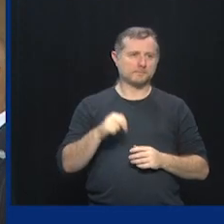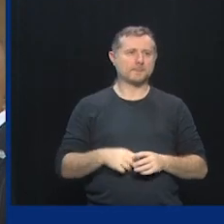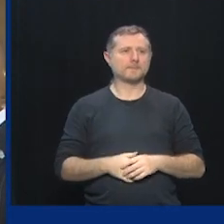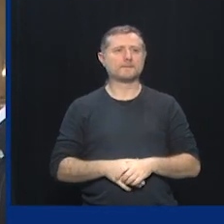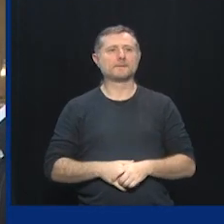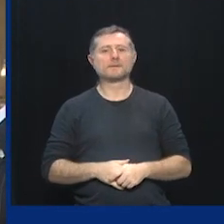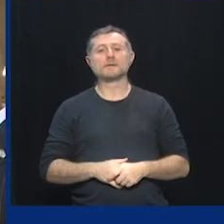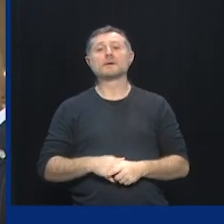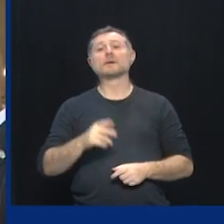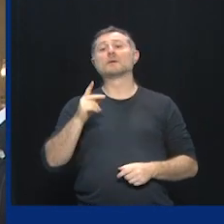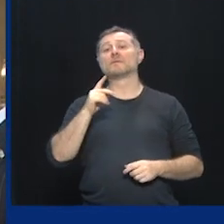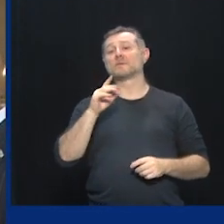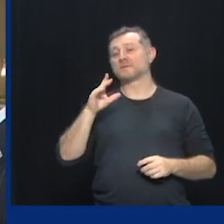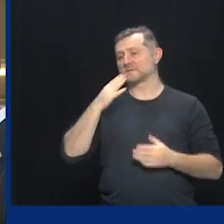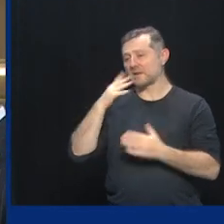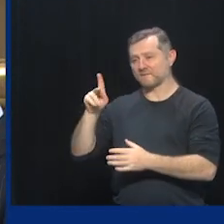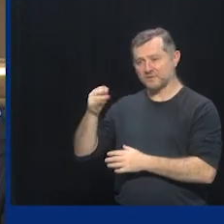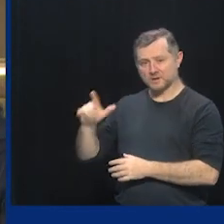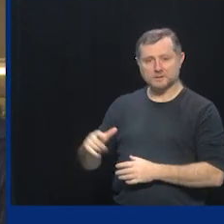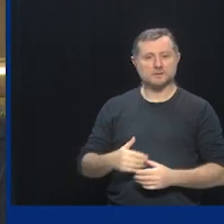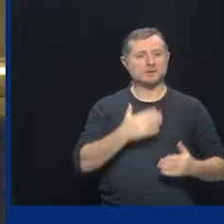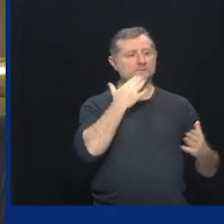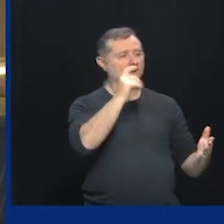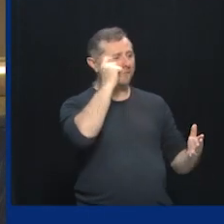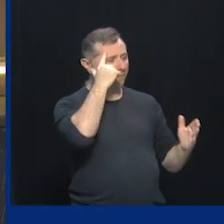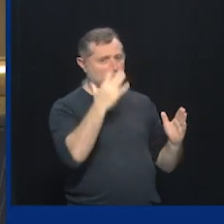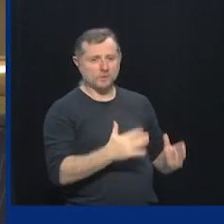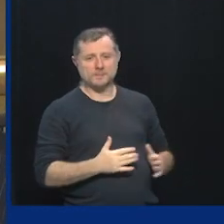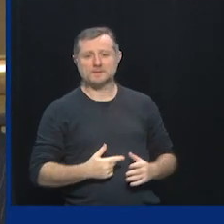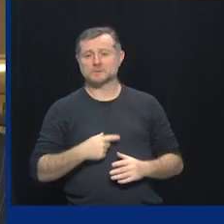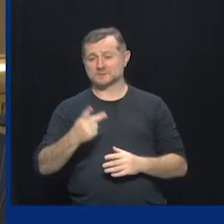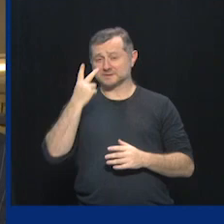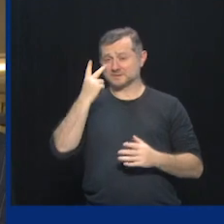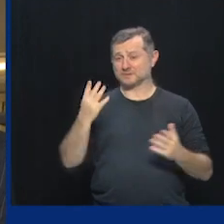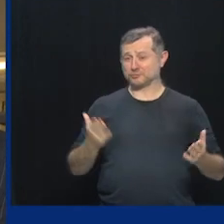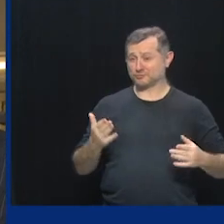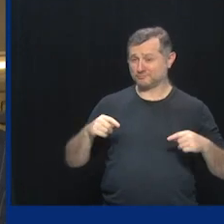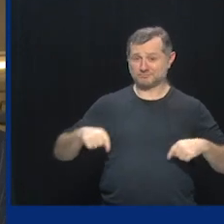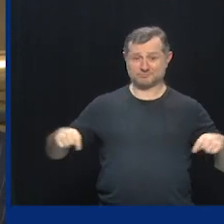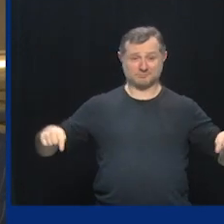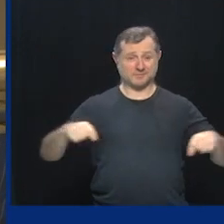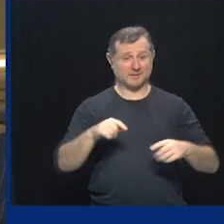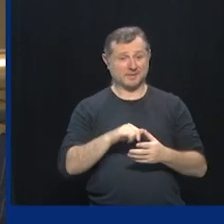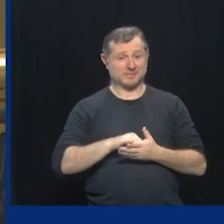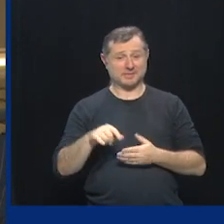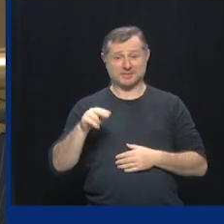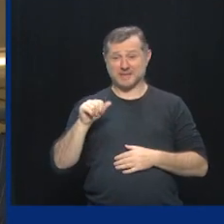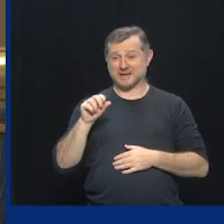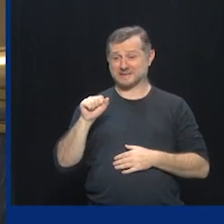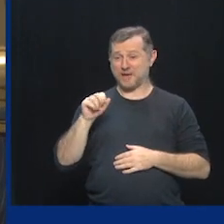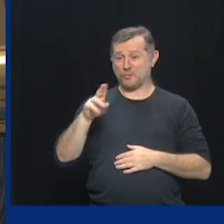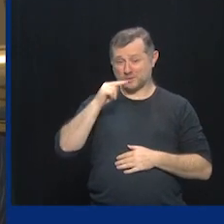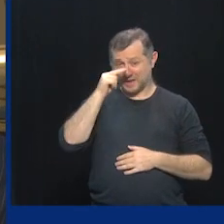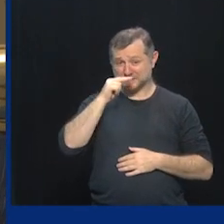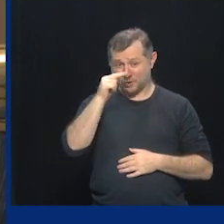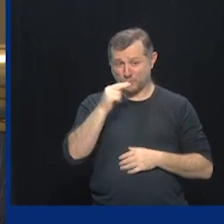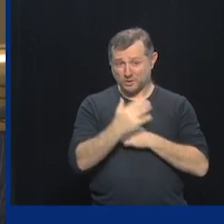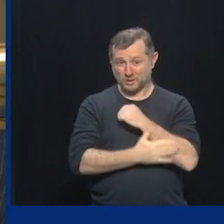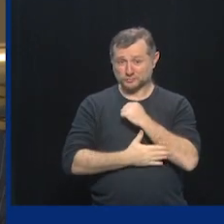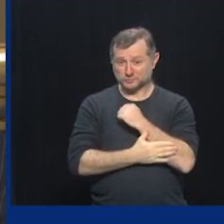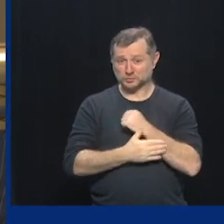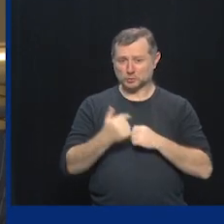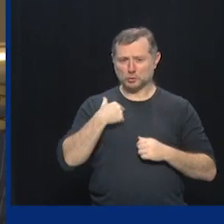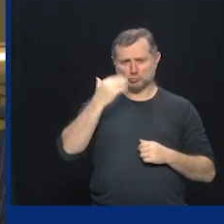you, Governor Hochul, for coming to Nassau County and seeing this firsthand. I know that you have a strong background